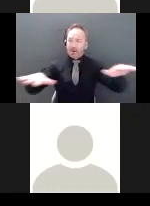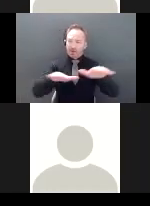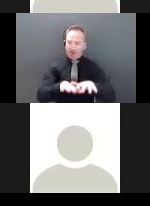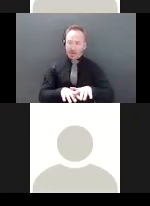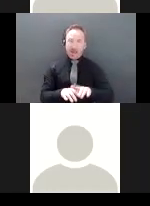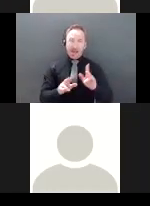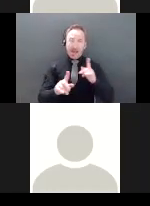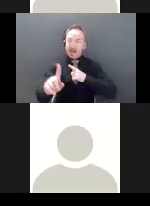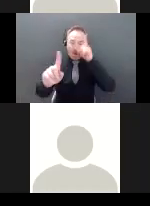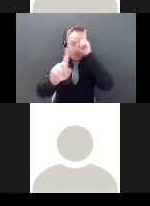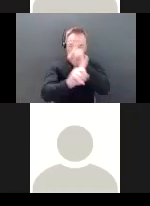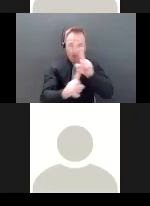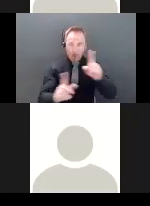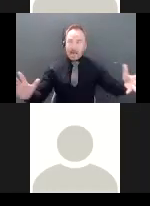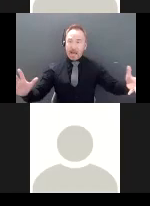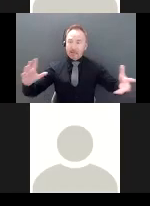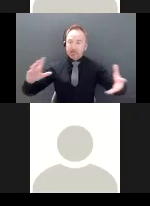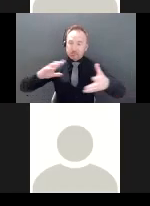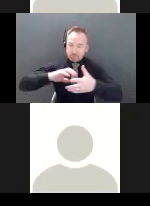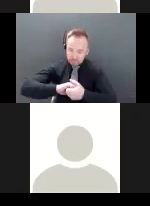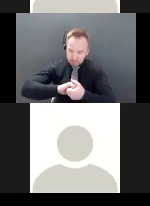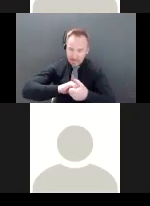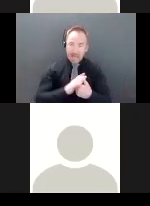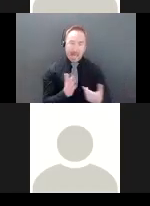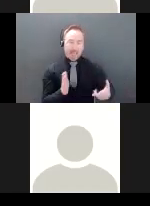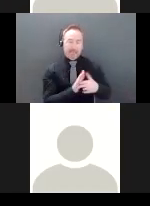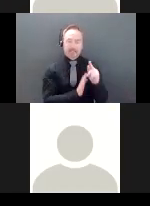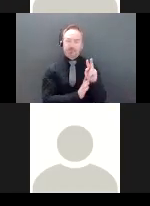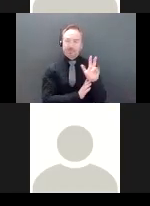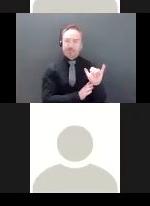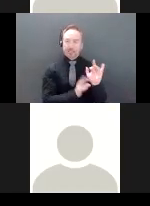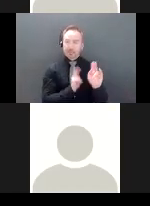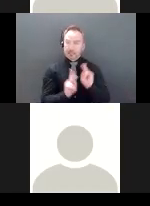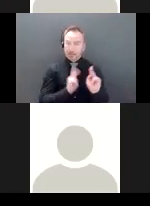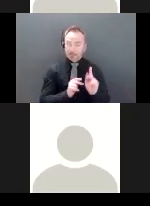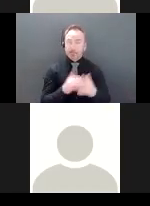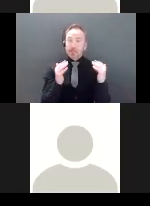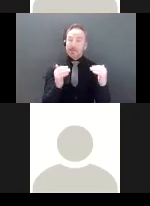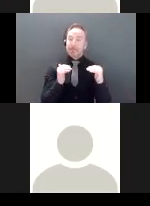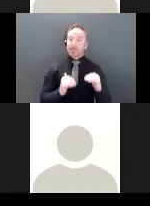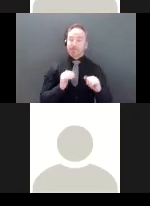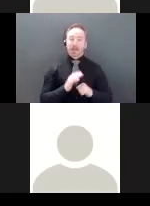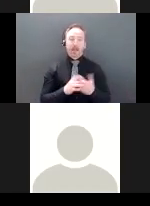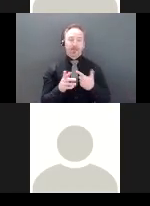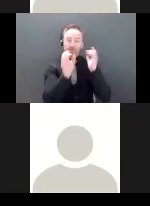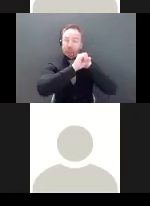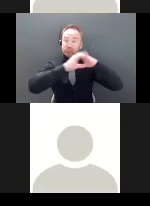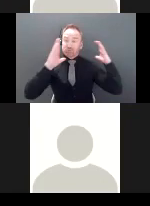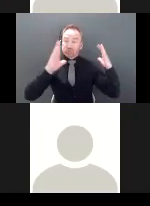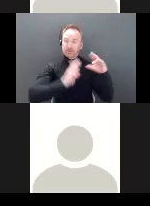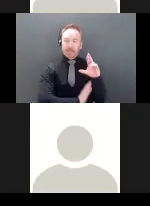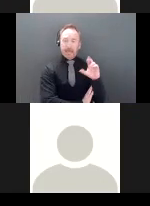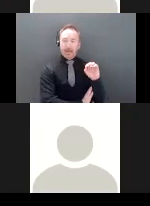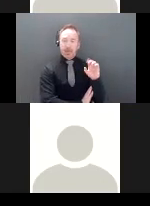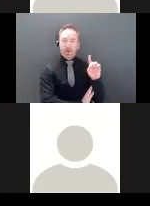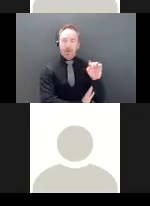people. So just a little bit, we'll go on to the next one, a bit of a roadmap. Thank you to Elder Abuse